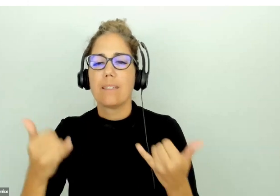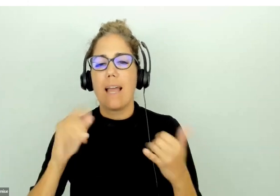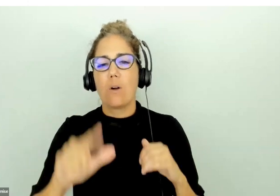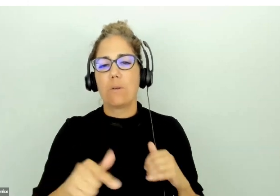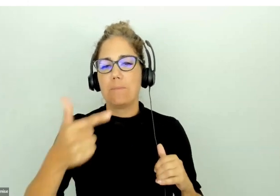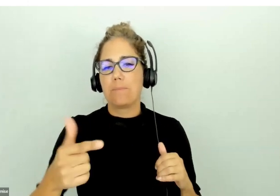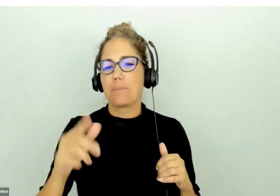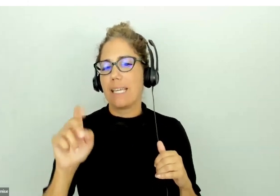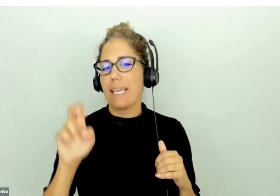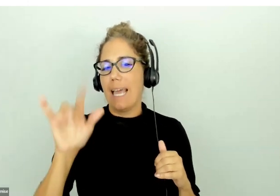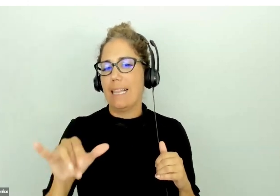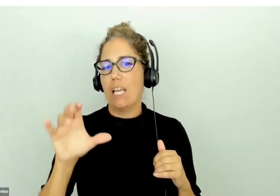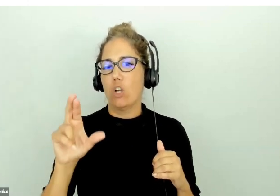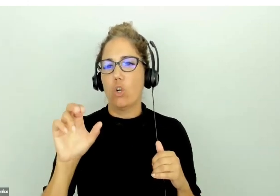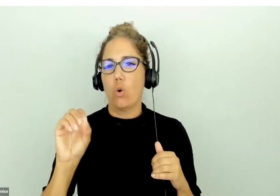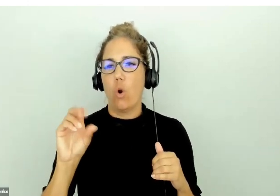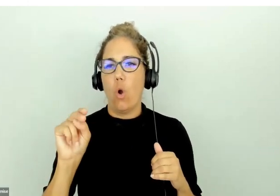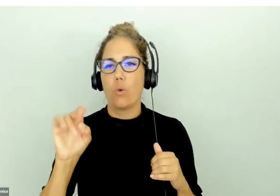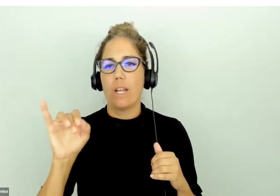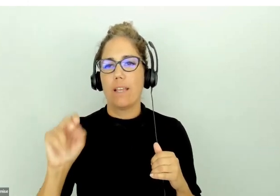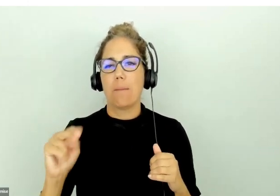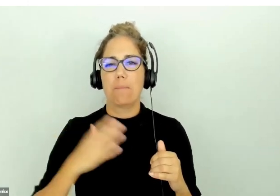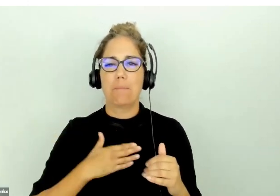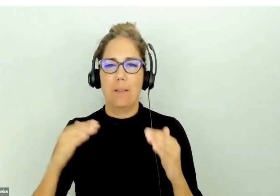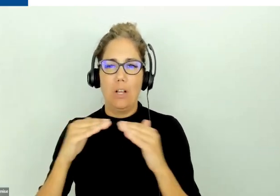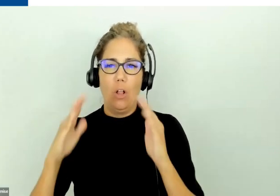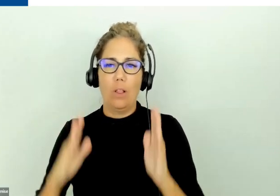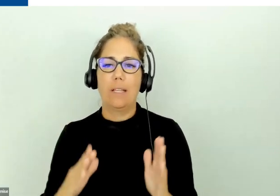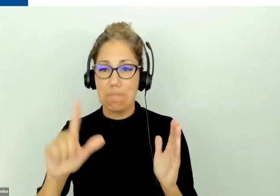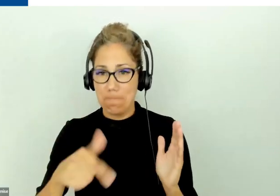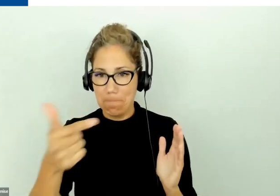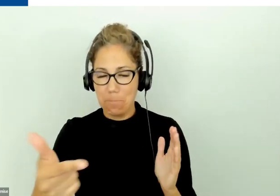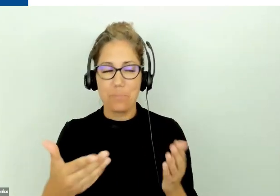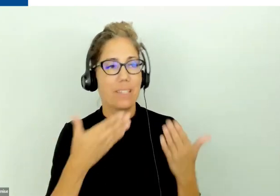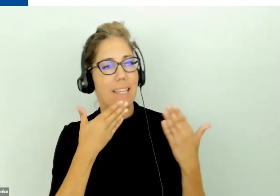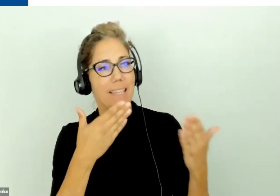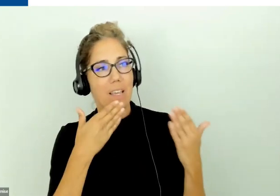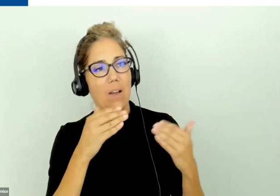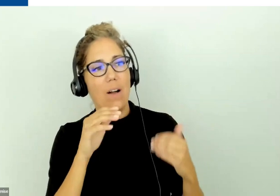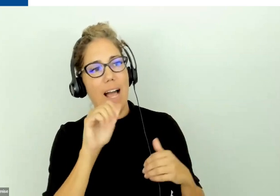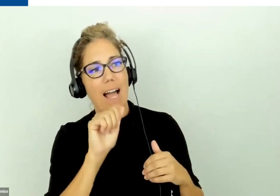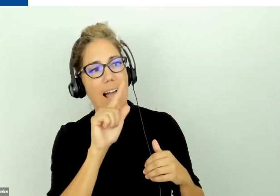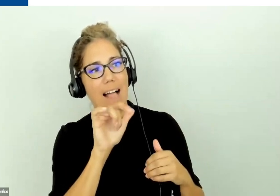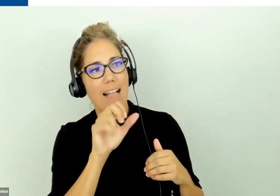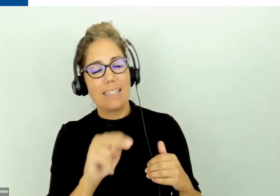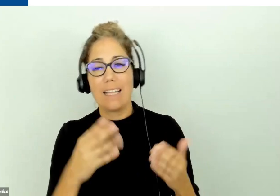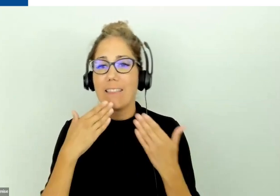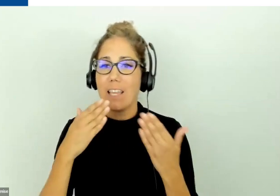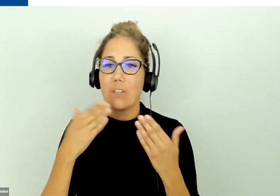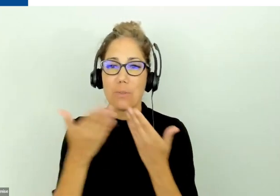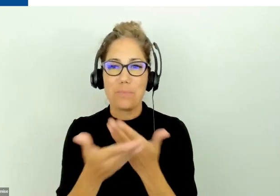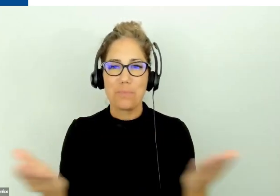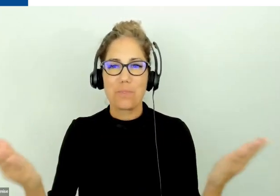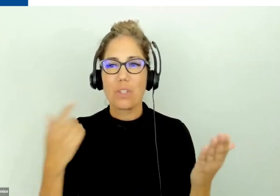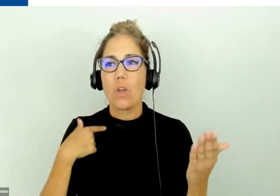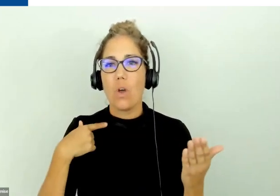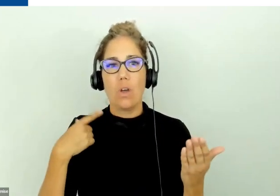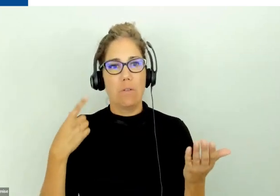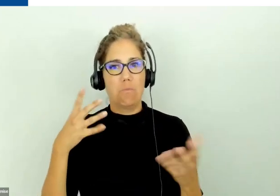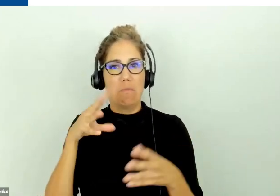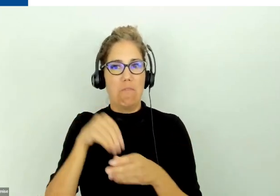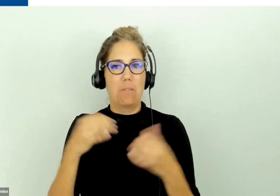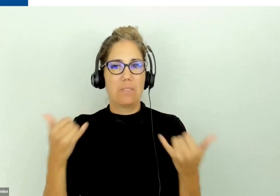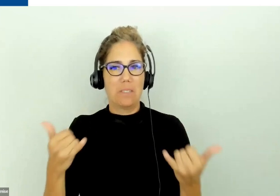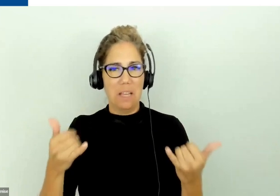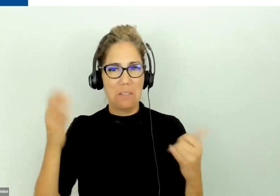Cronin. And Kelly, the floor is yours. Thank you, Allison, and thank you all for taking time to hear today